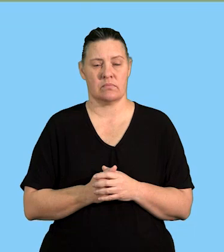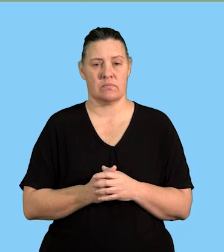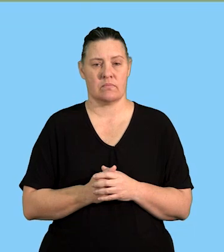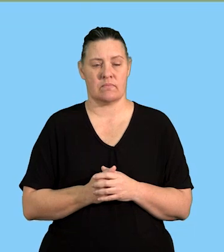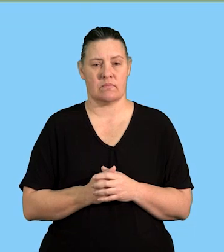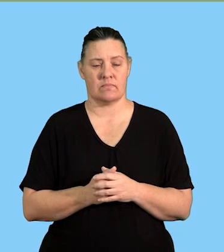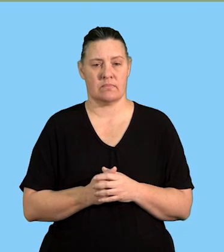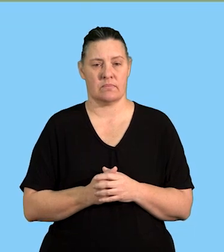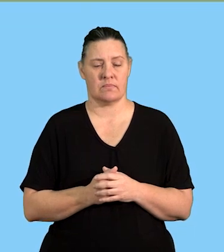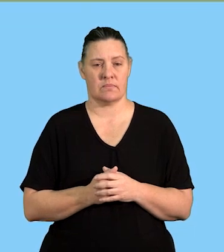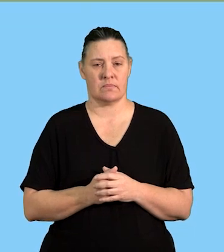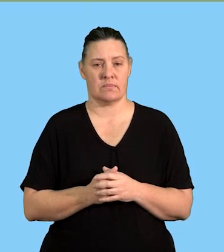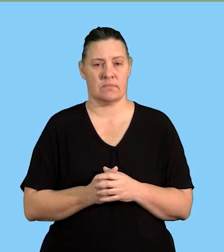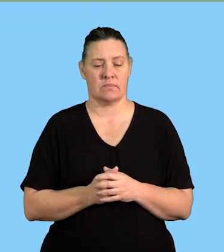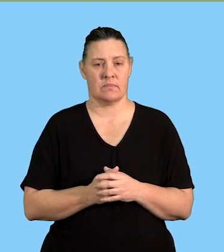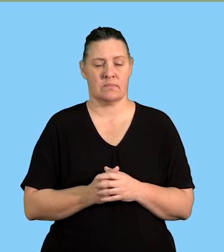wants